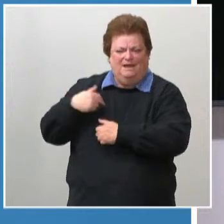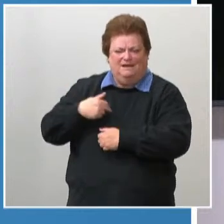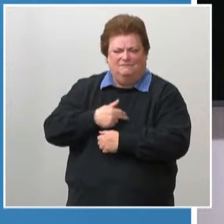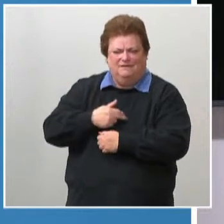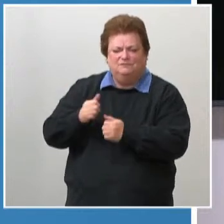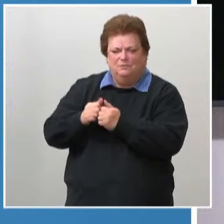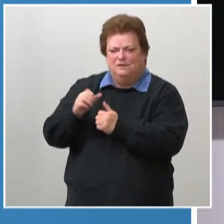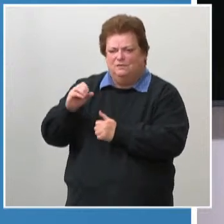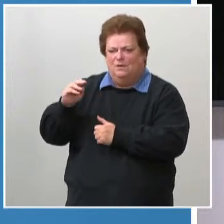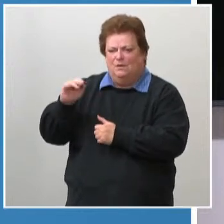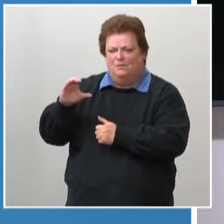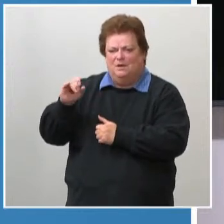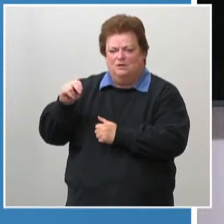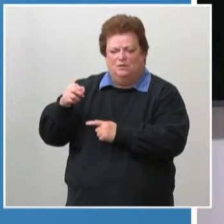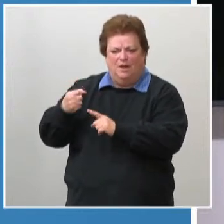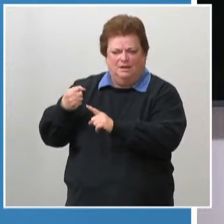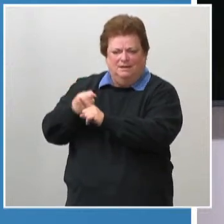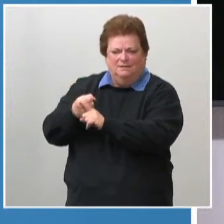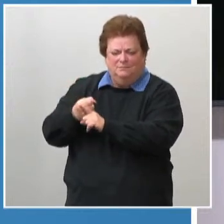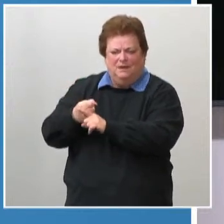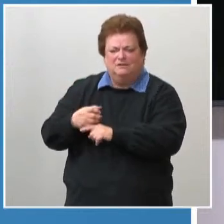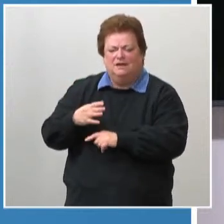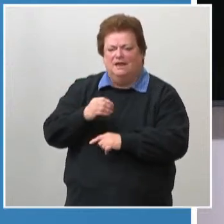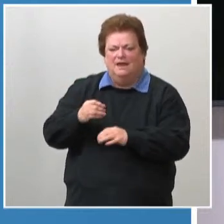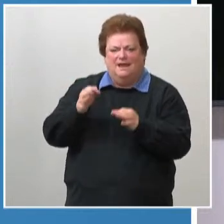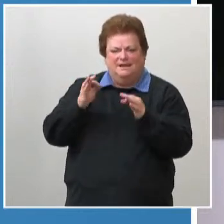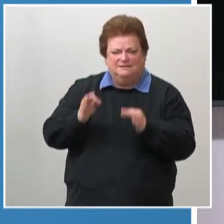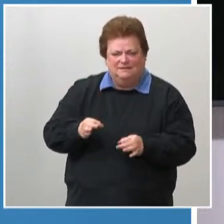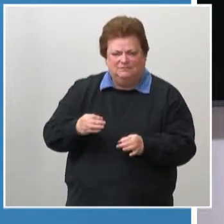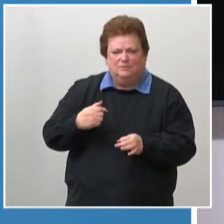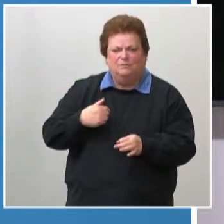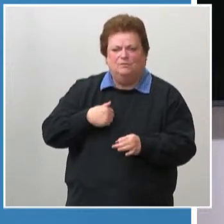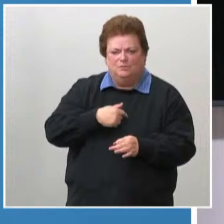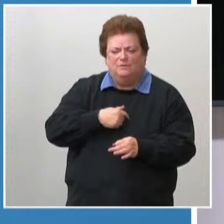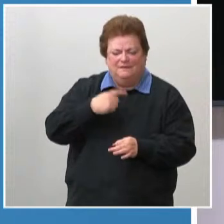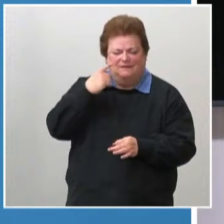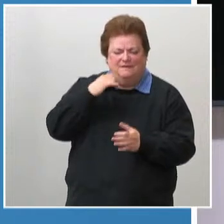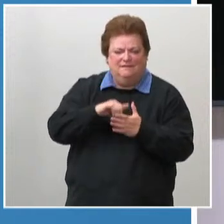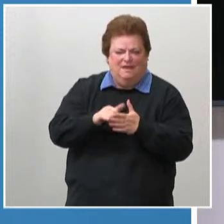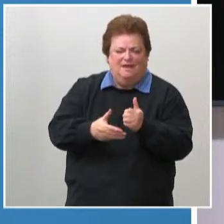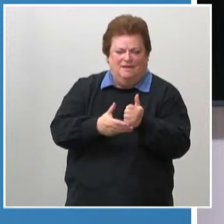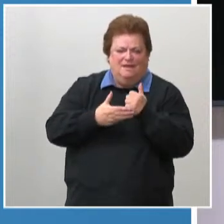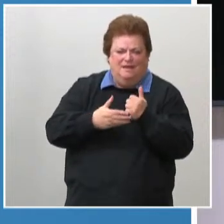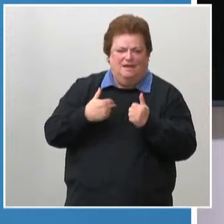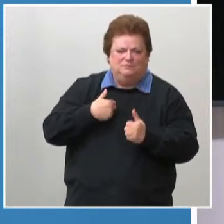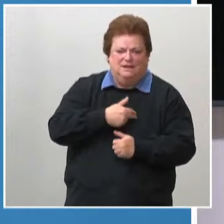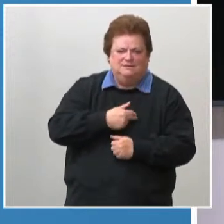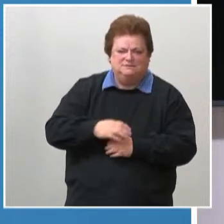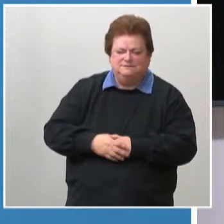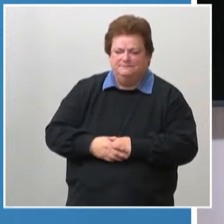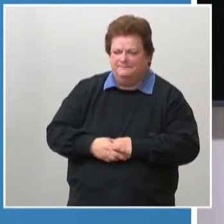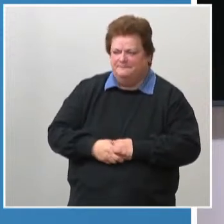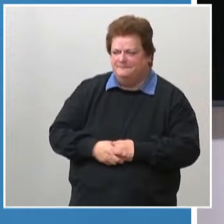in the Omicron spread. And definitely I do believe it has helped us.